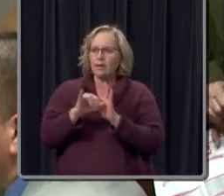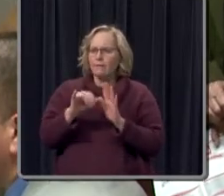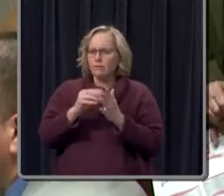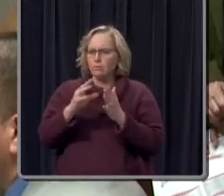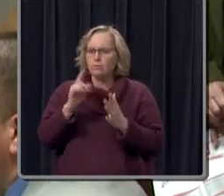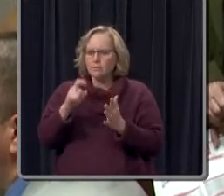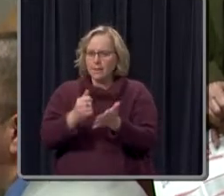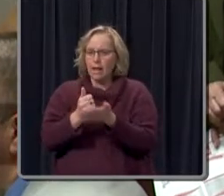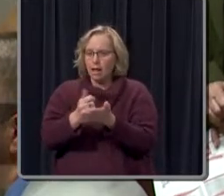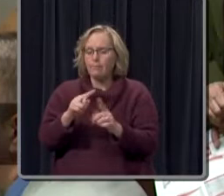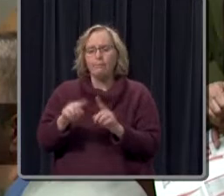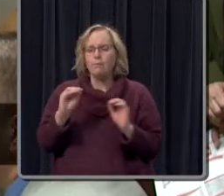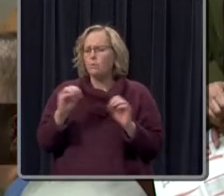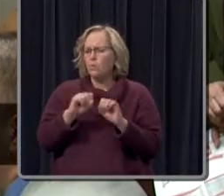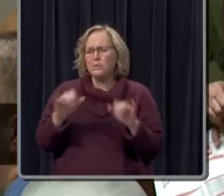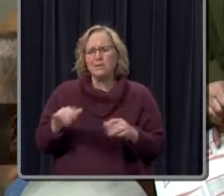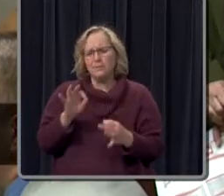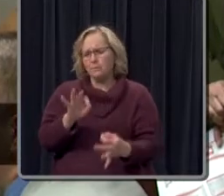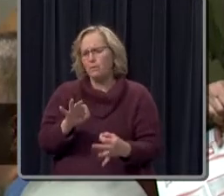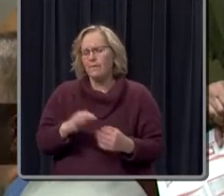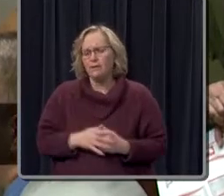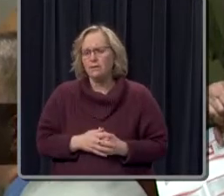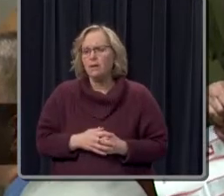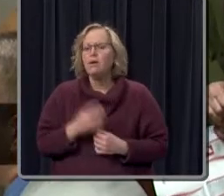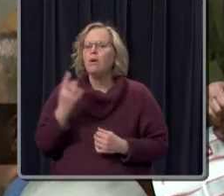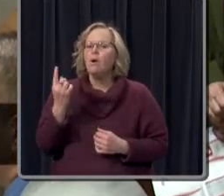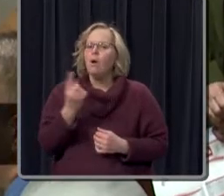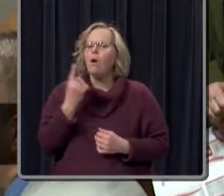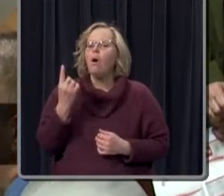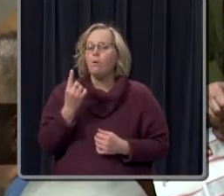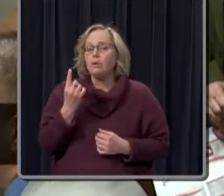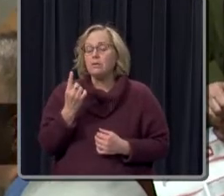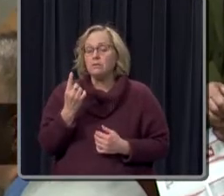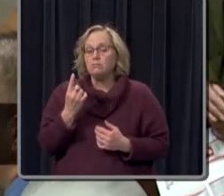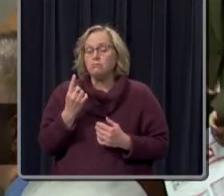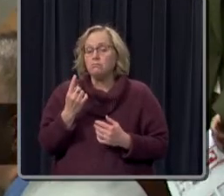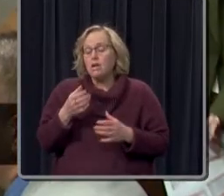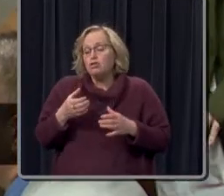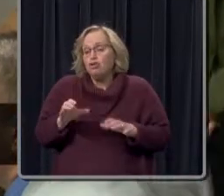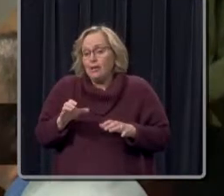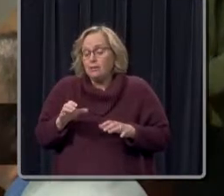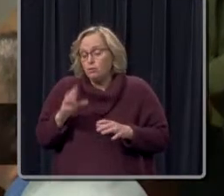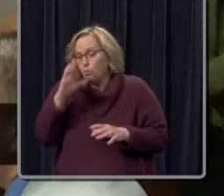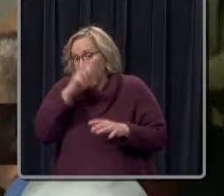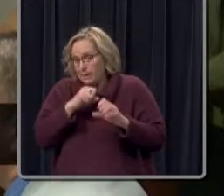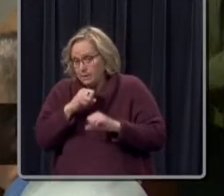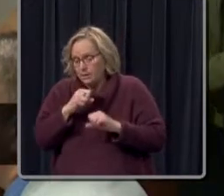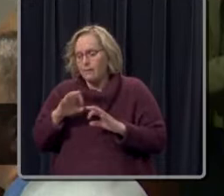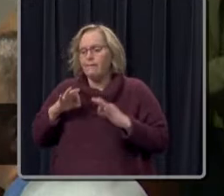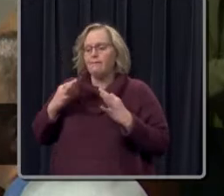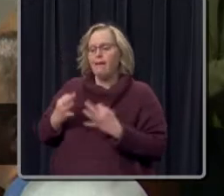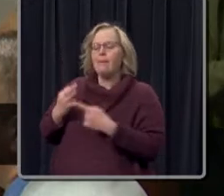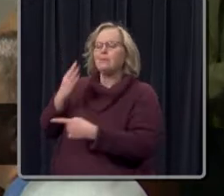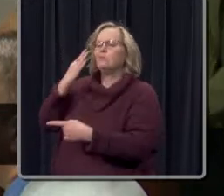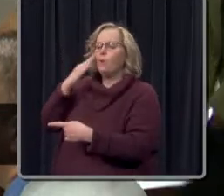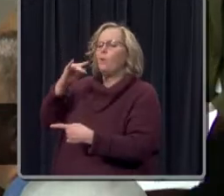system is perfect, and there's always going to be a chance that we miss something. And families know their kids really, really